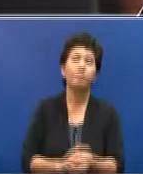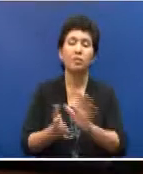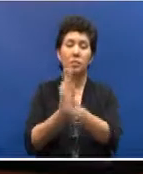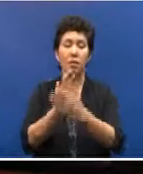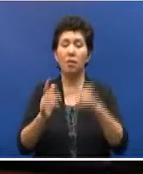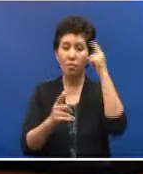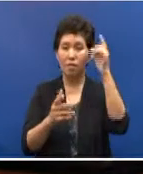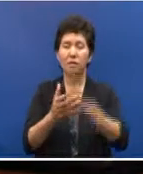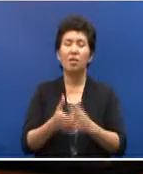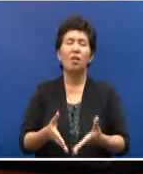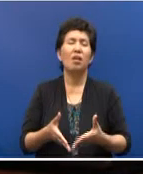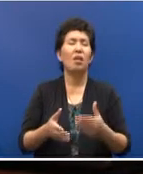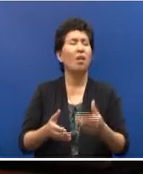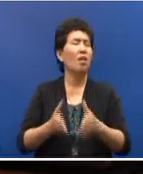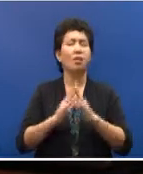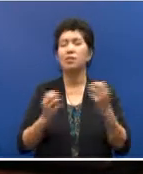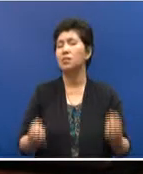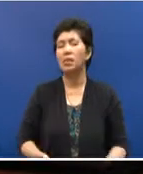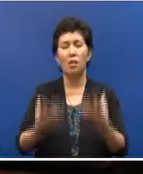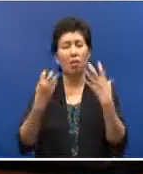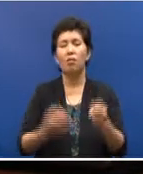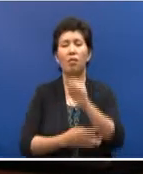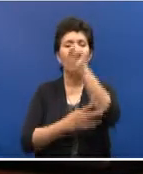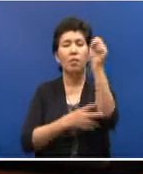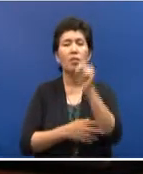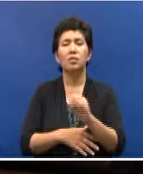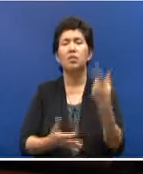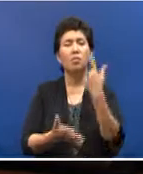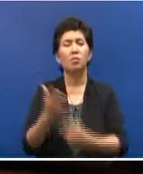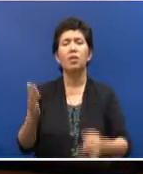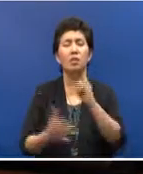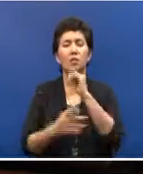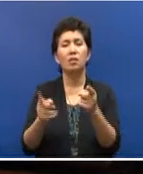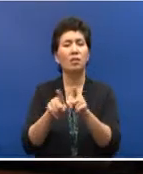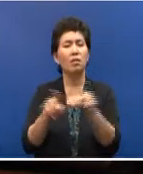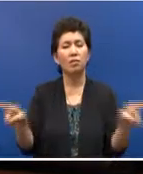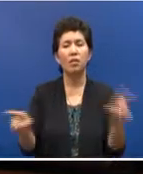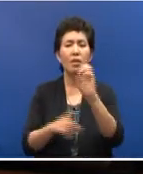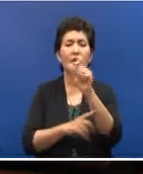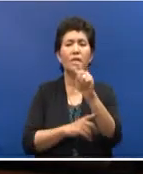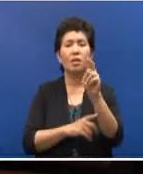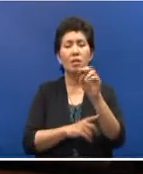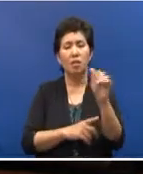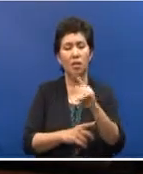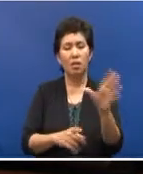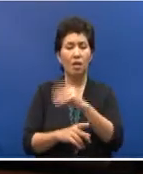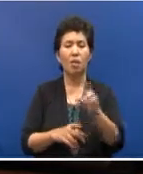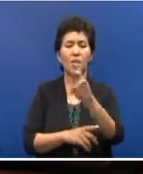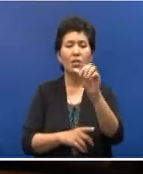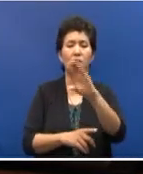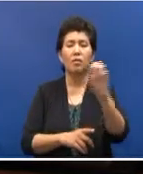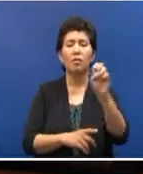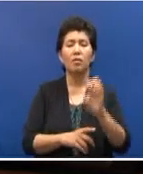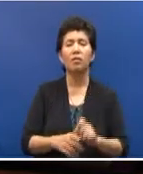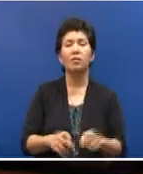Okay, so I believe that you ask a lot of questions. Okay, what is the difference between ethnic and also the race? And